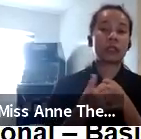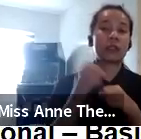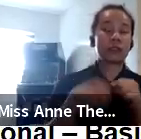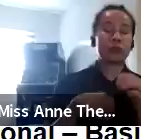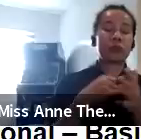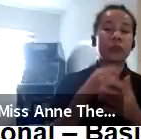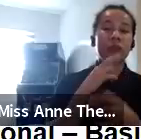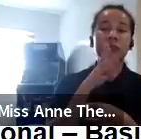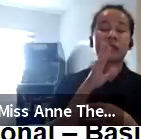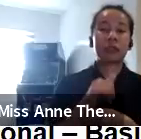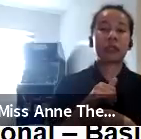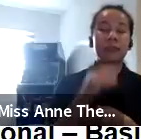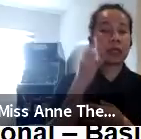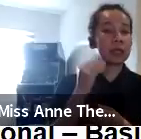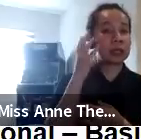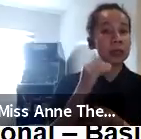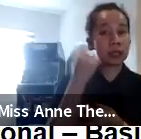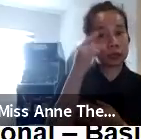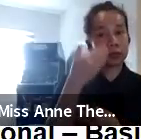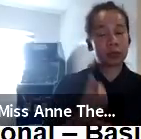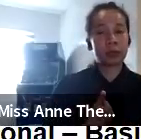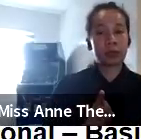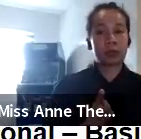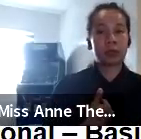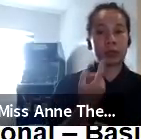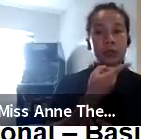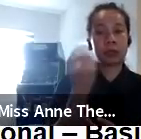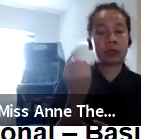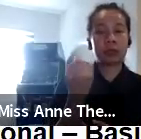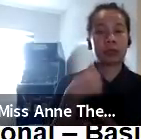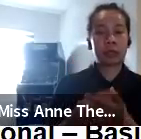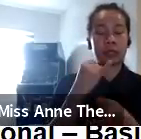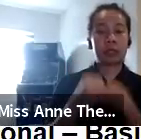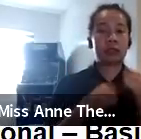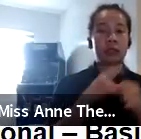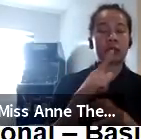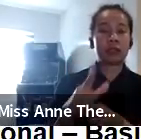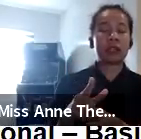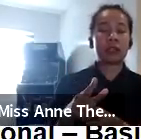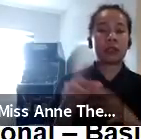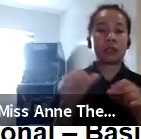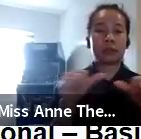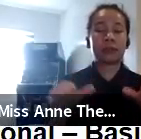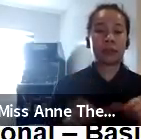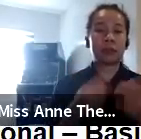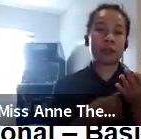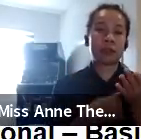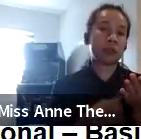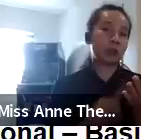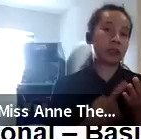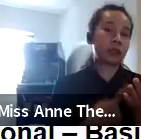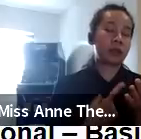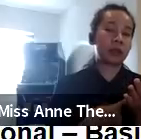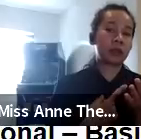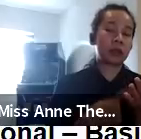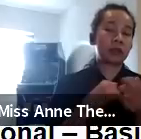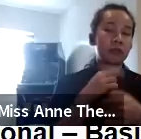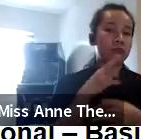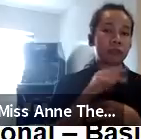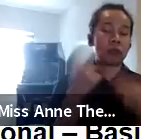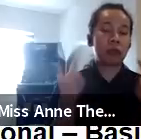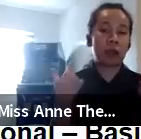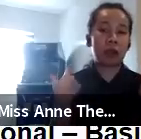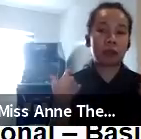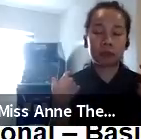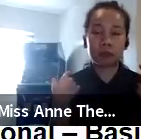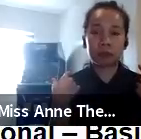really an experience for me because in an international arena of discussion, you really have to be